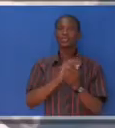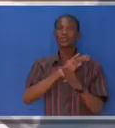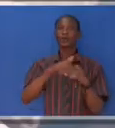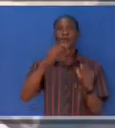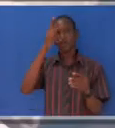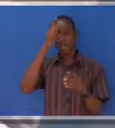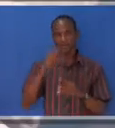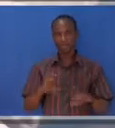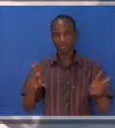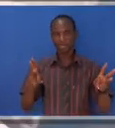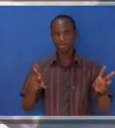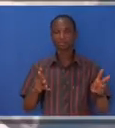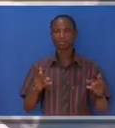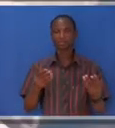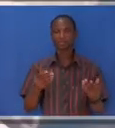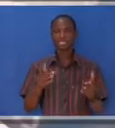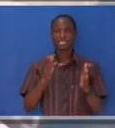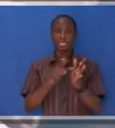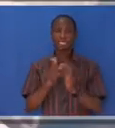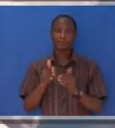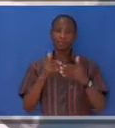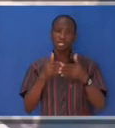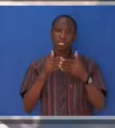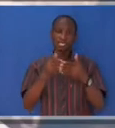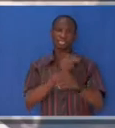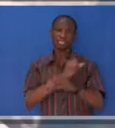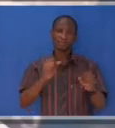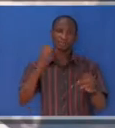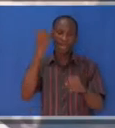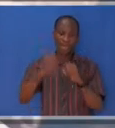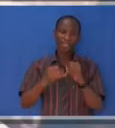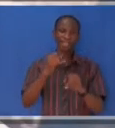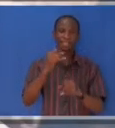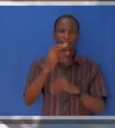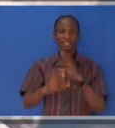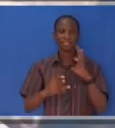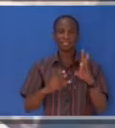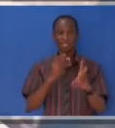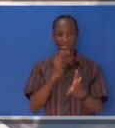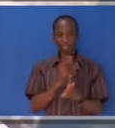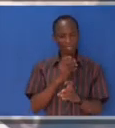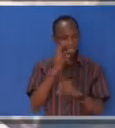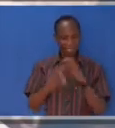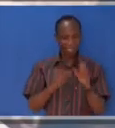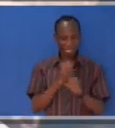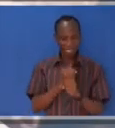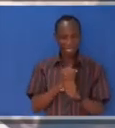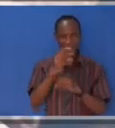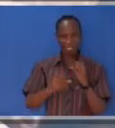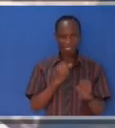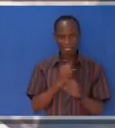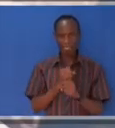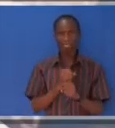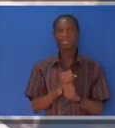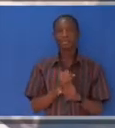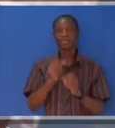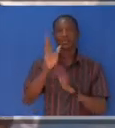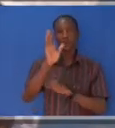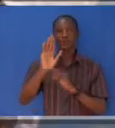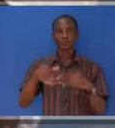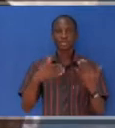us safely and usher us into a new year, having granted us life for the rest